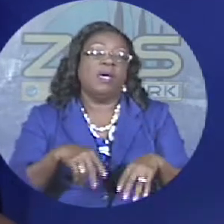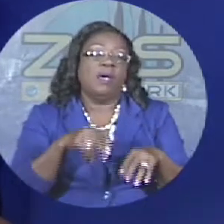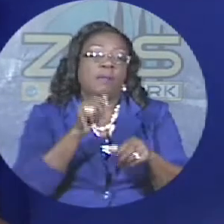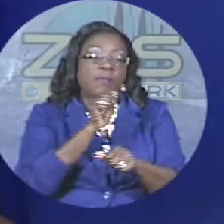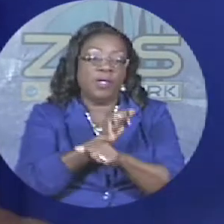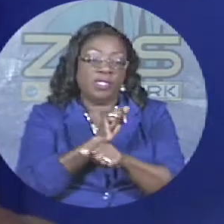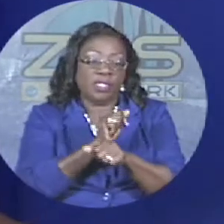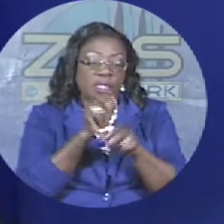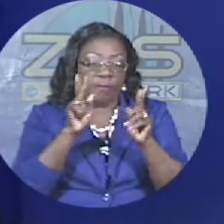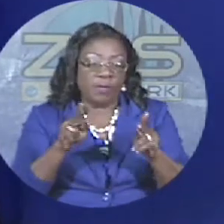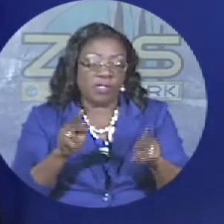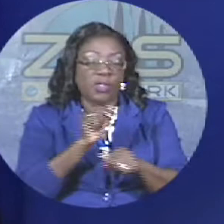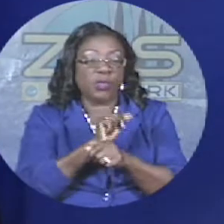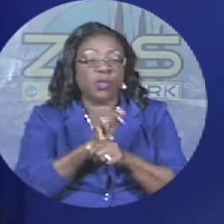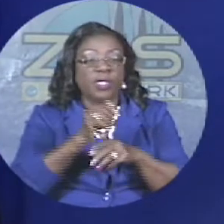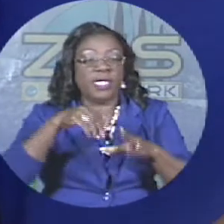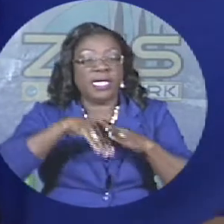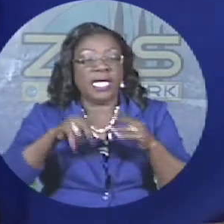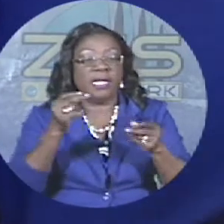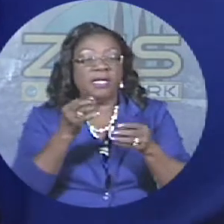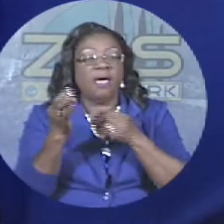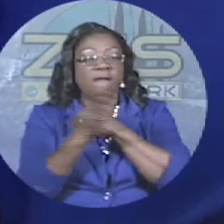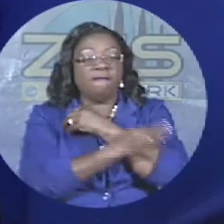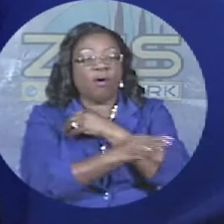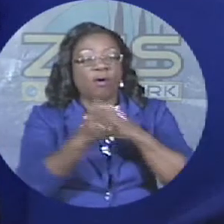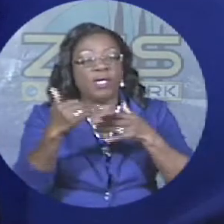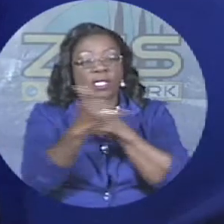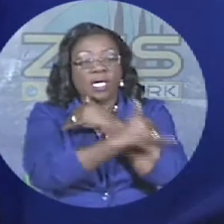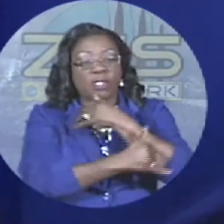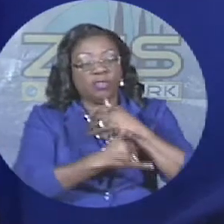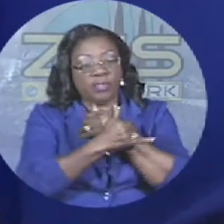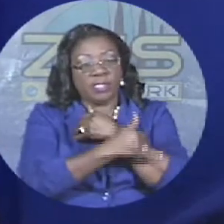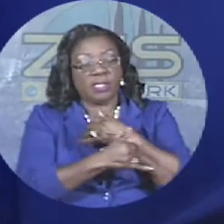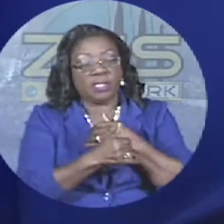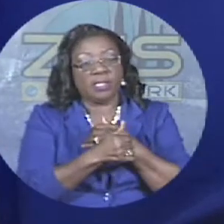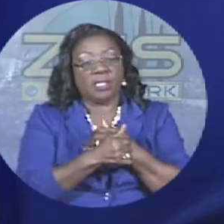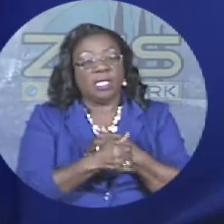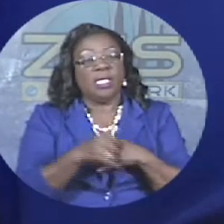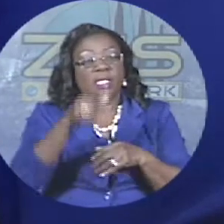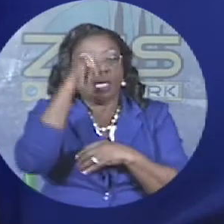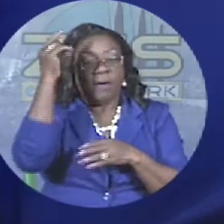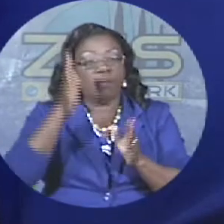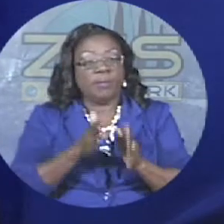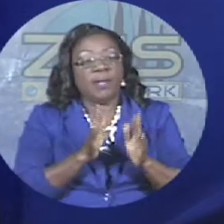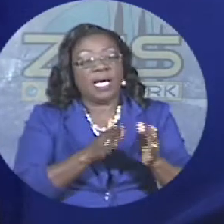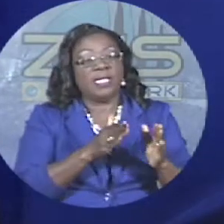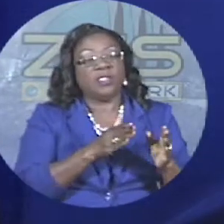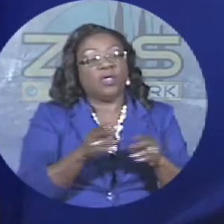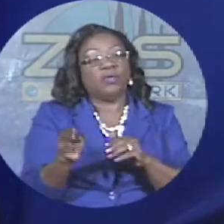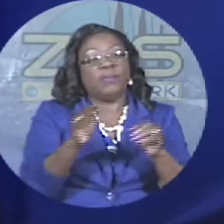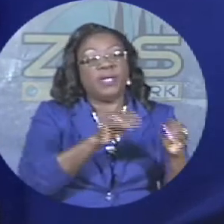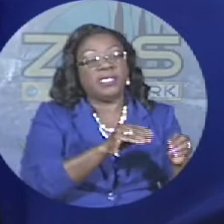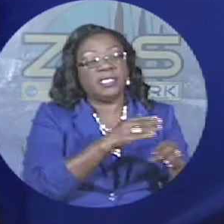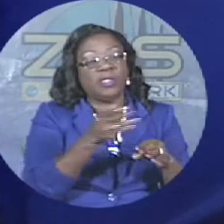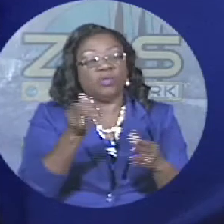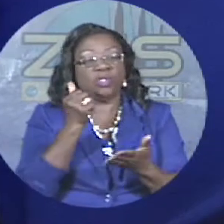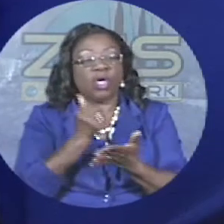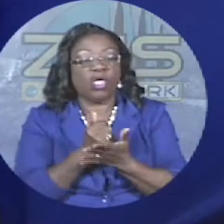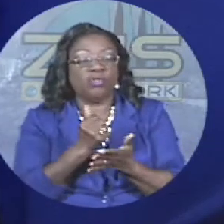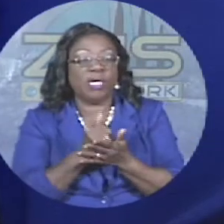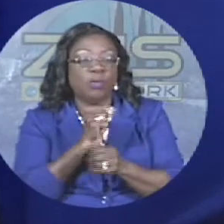abroad. The appointees have until tomorrow to return home to the Bahamas. The government plans on replacing the number of contract